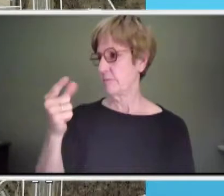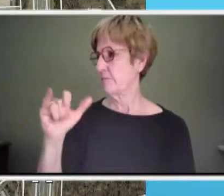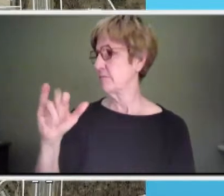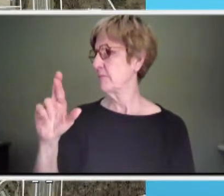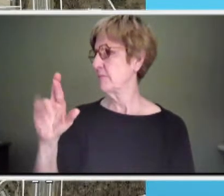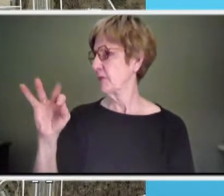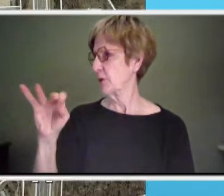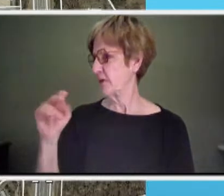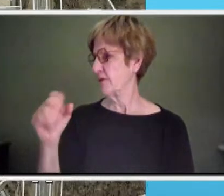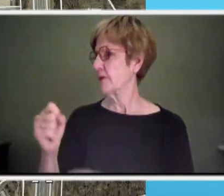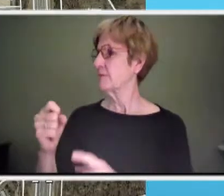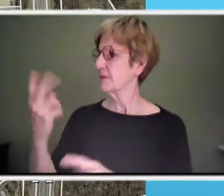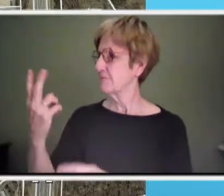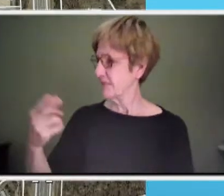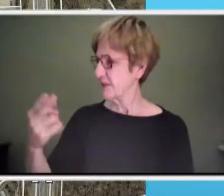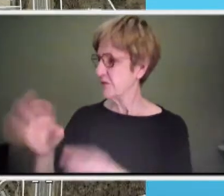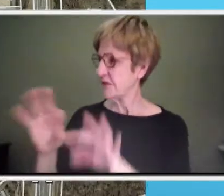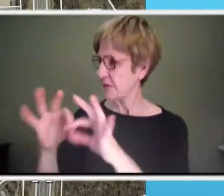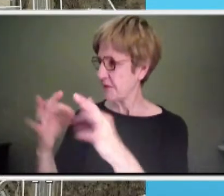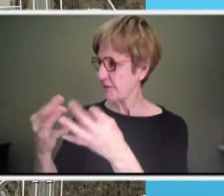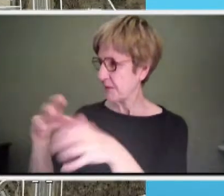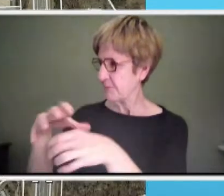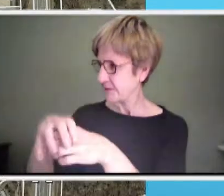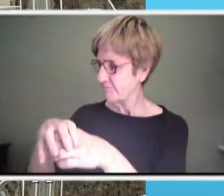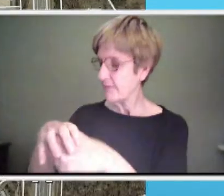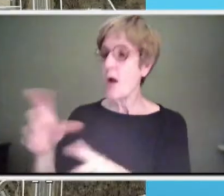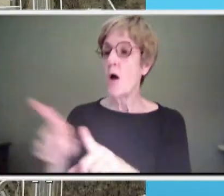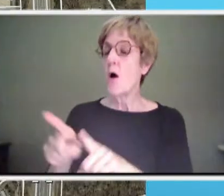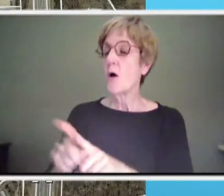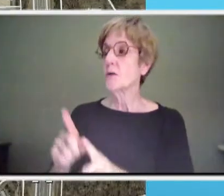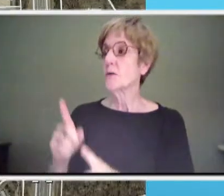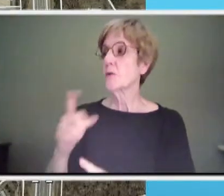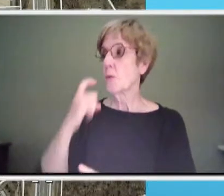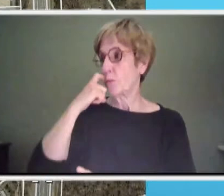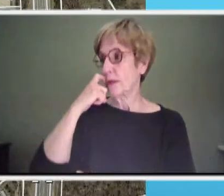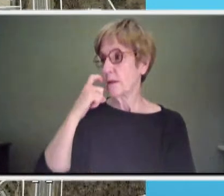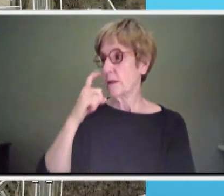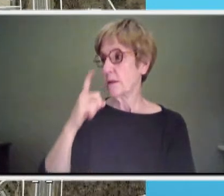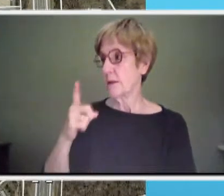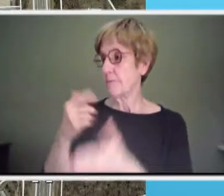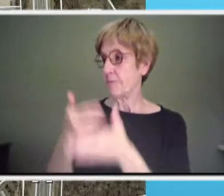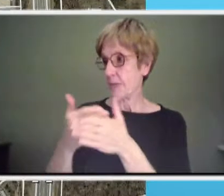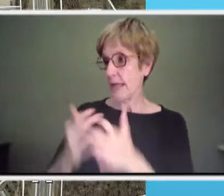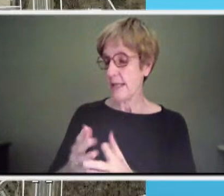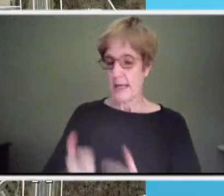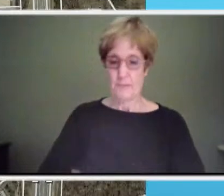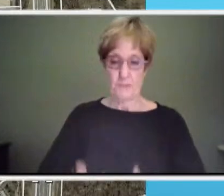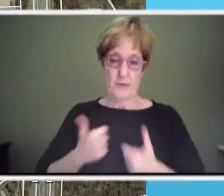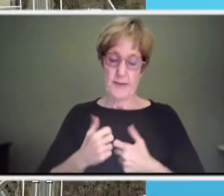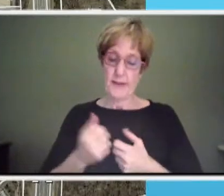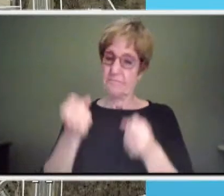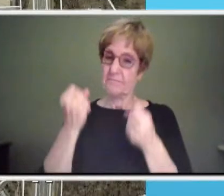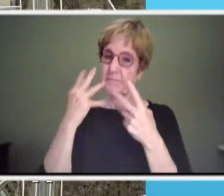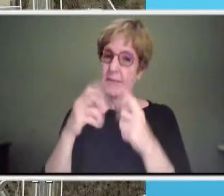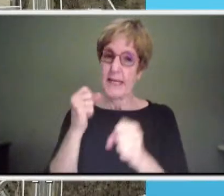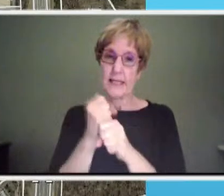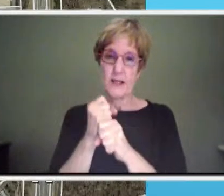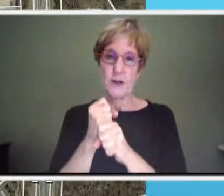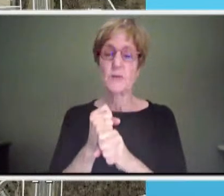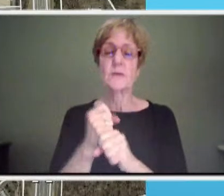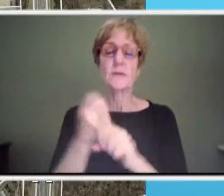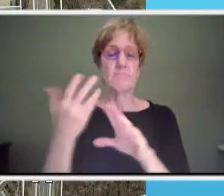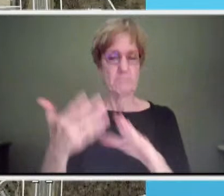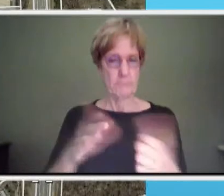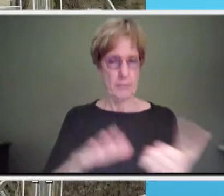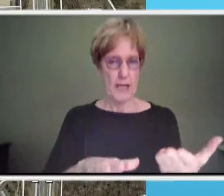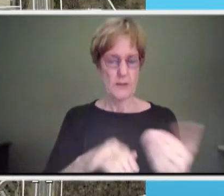history. And then they were also recently a neighbor who had lived for many, many years, deceased, and